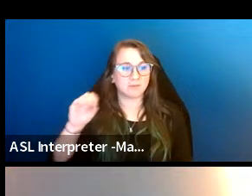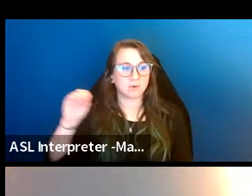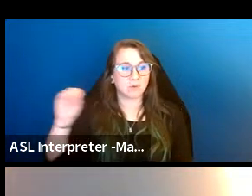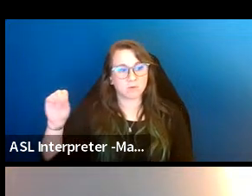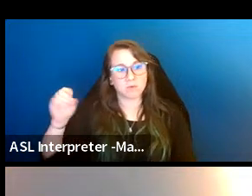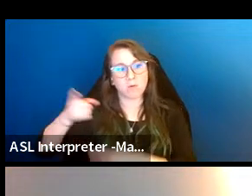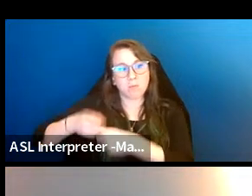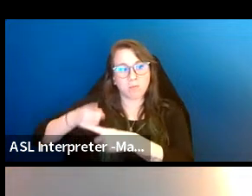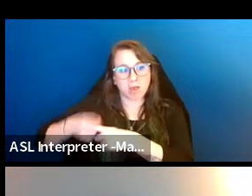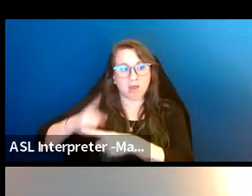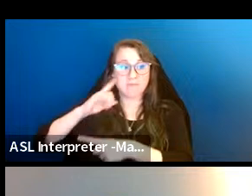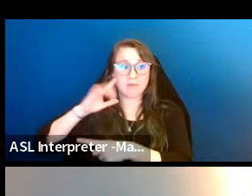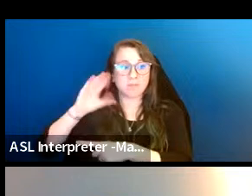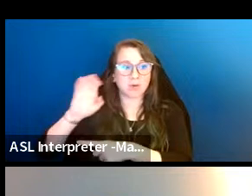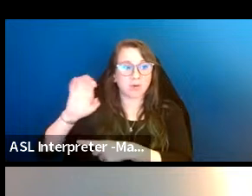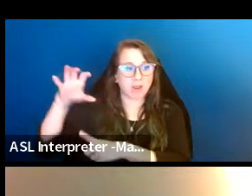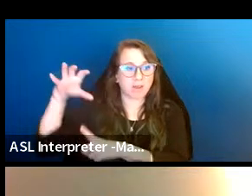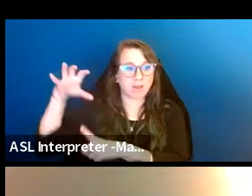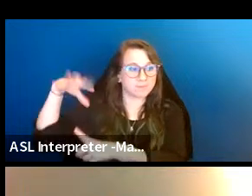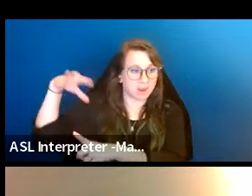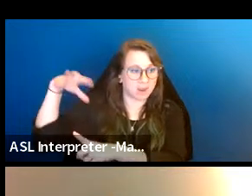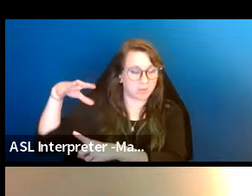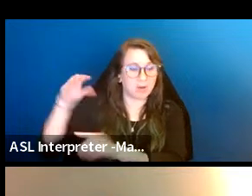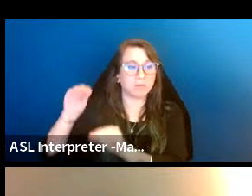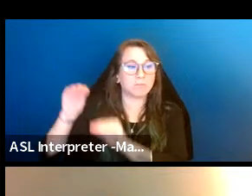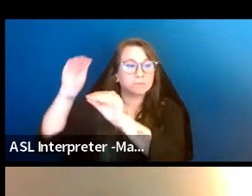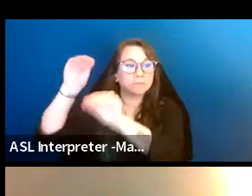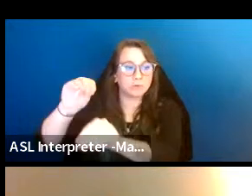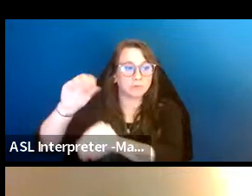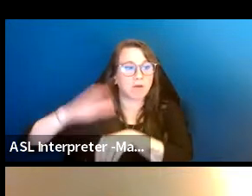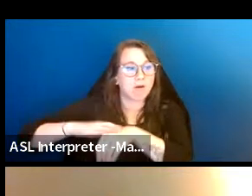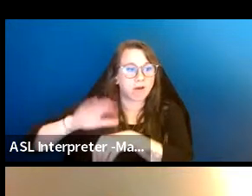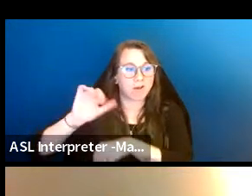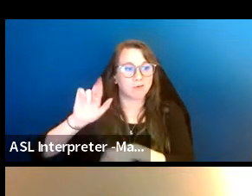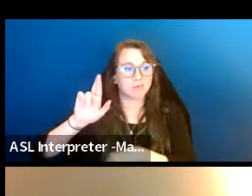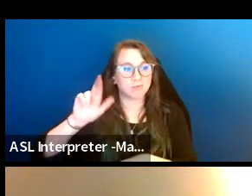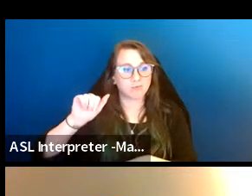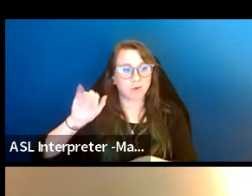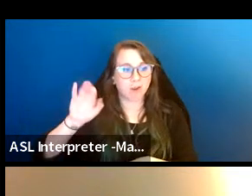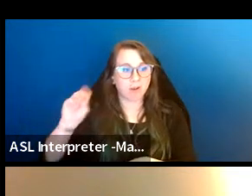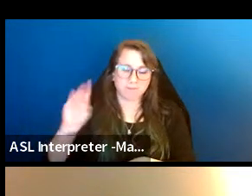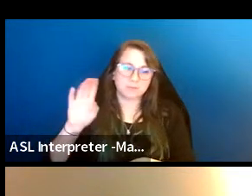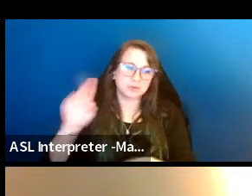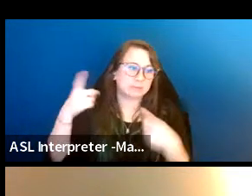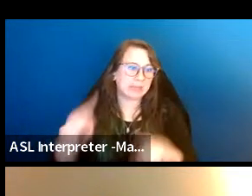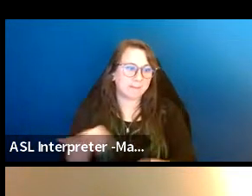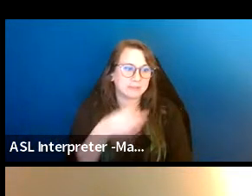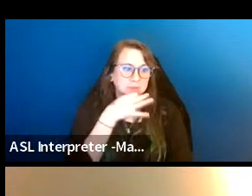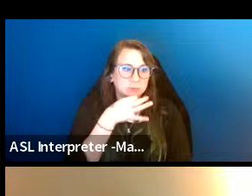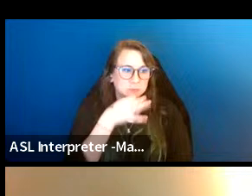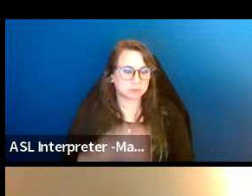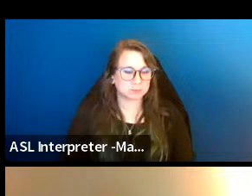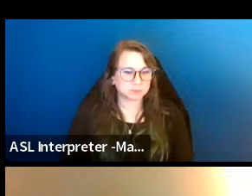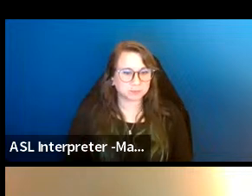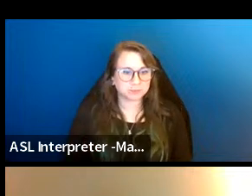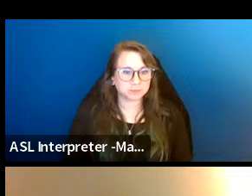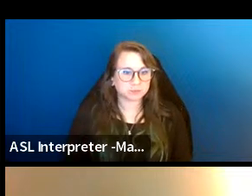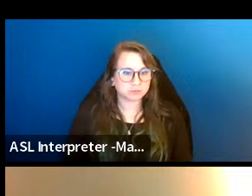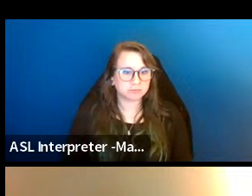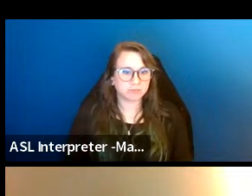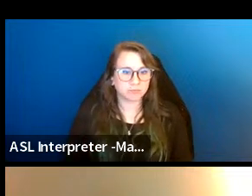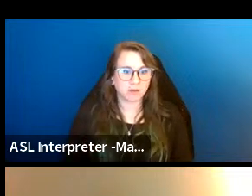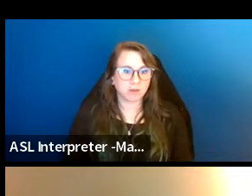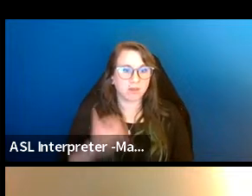that we can move it from 11th place onto ROM, and that should be happening very shortly. And we did get that